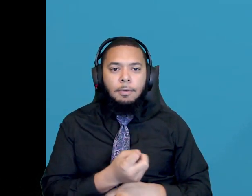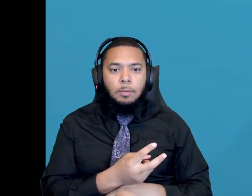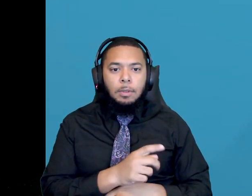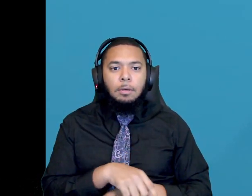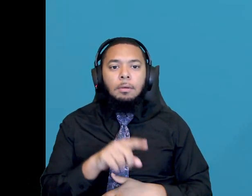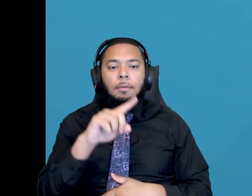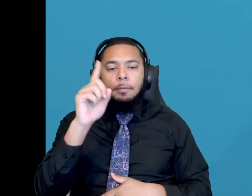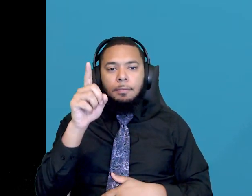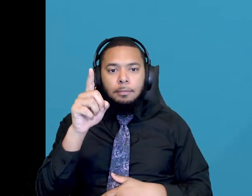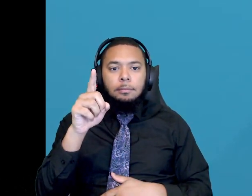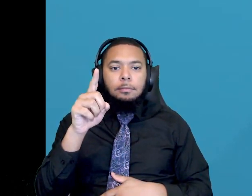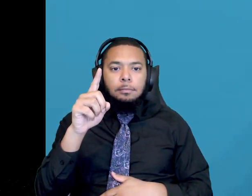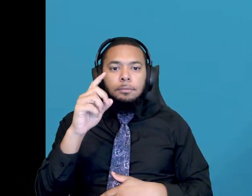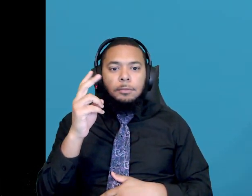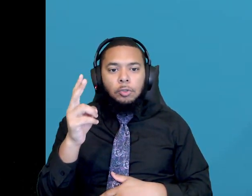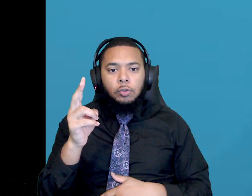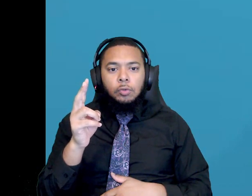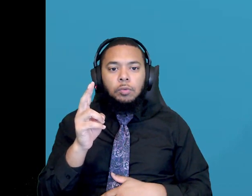245,